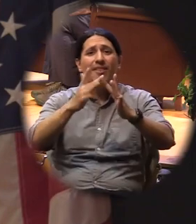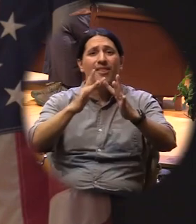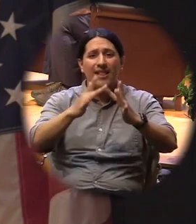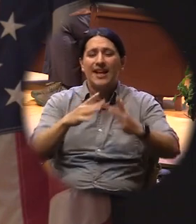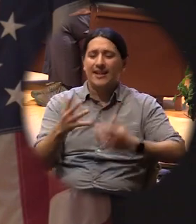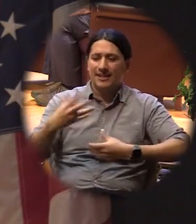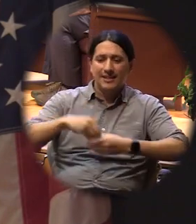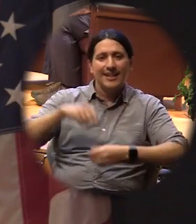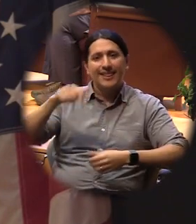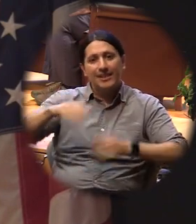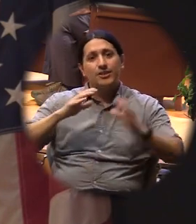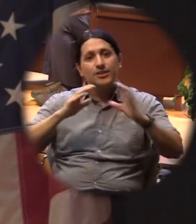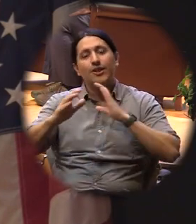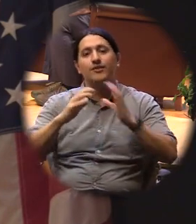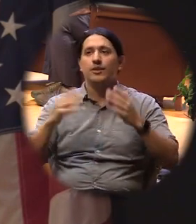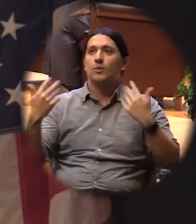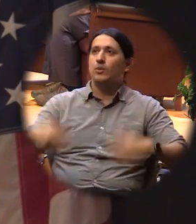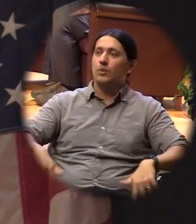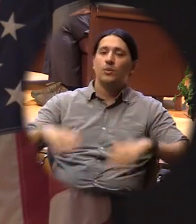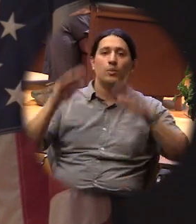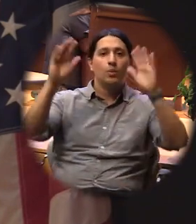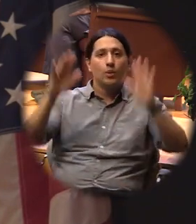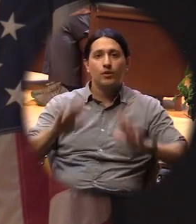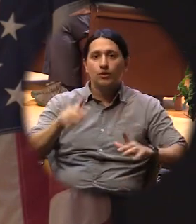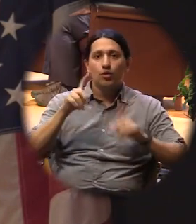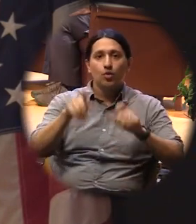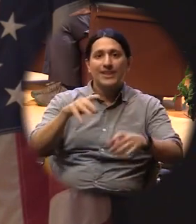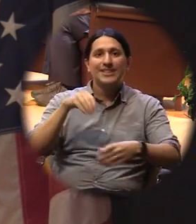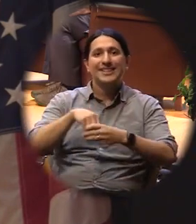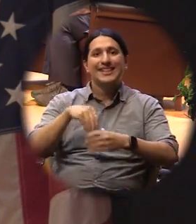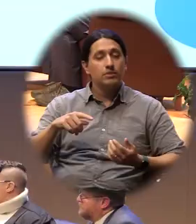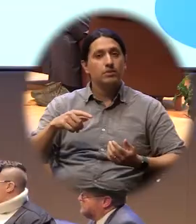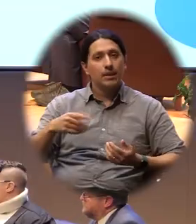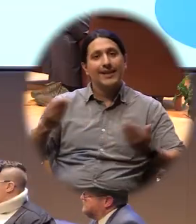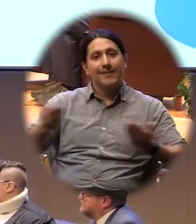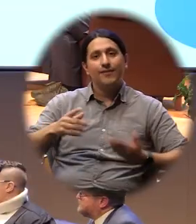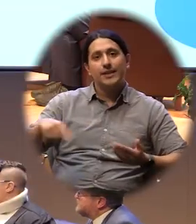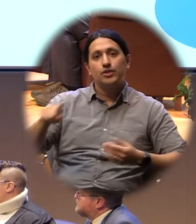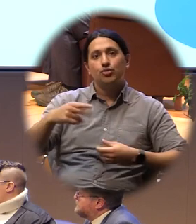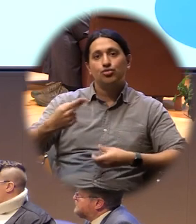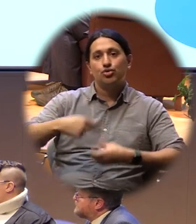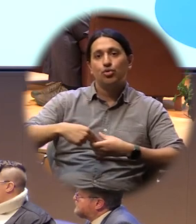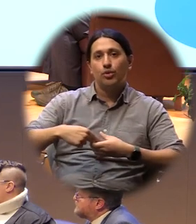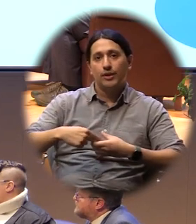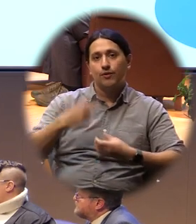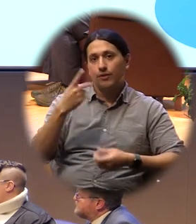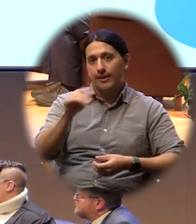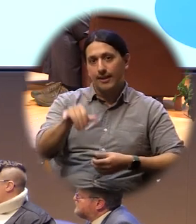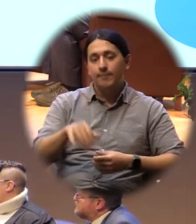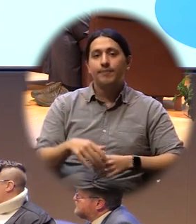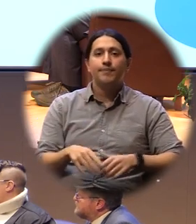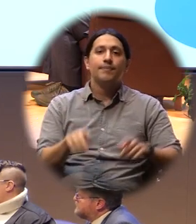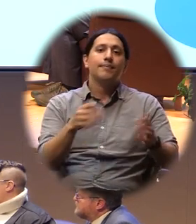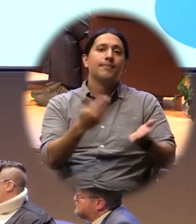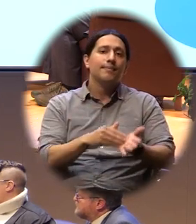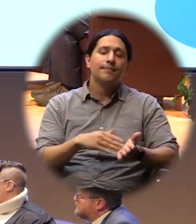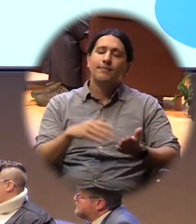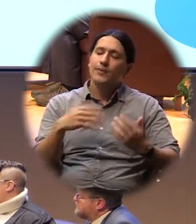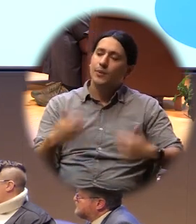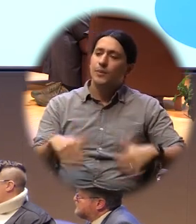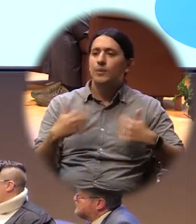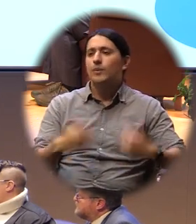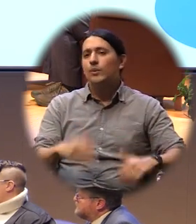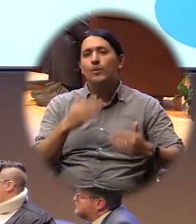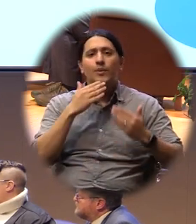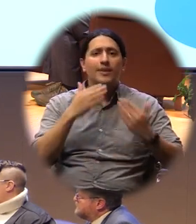conversation. There were so many great questions in the Menti chat. And again, I just want to extend our very deep